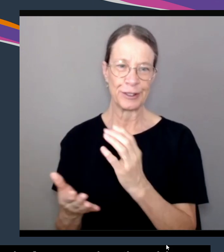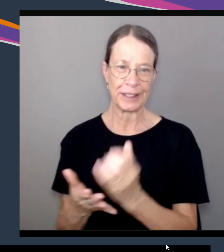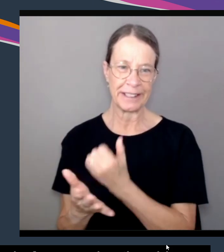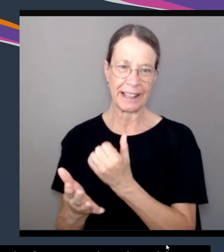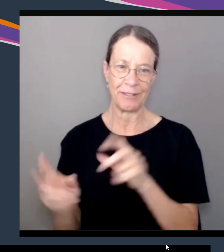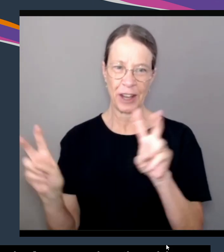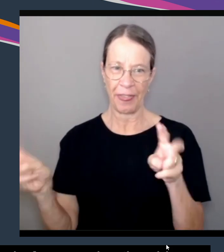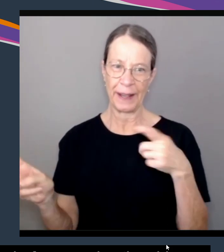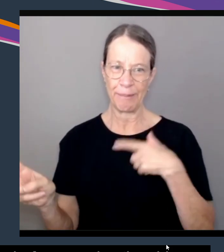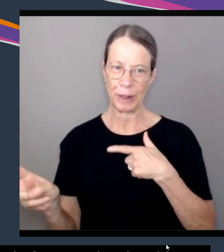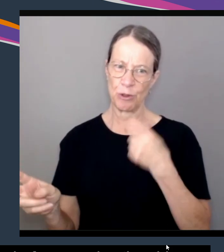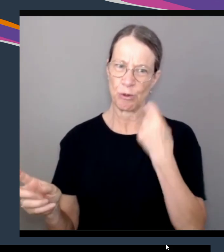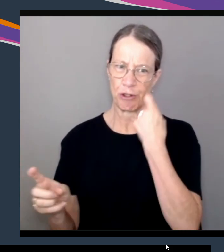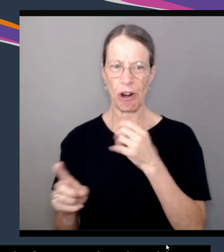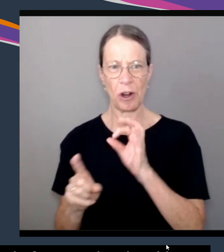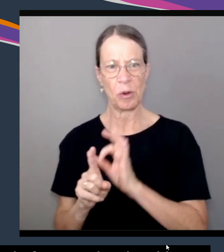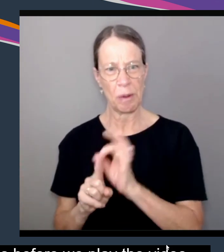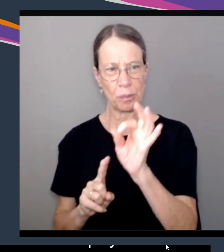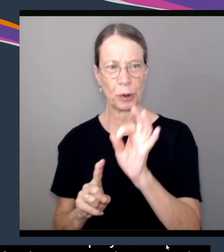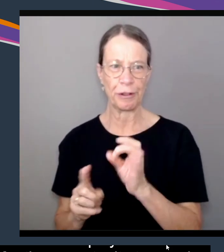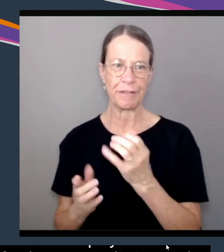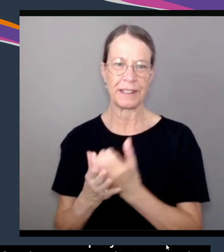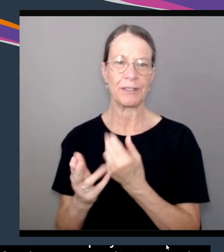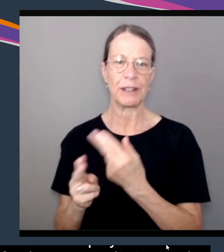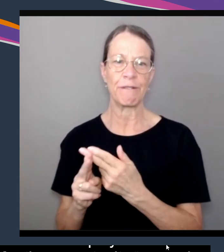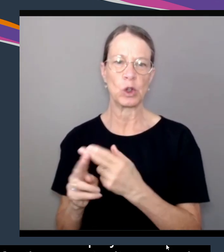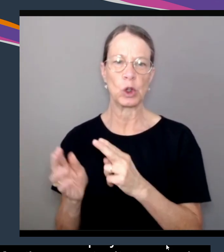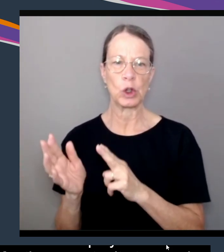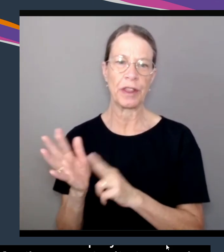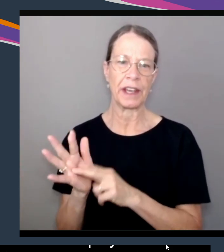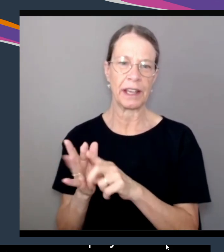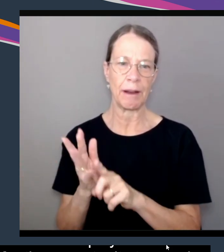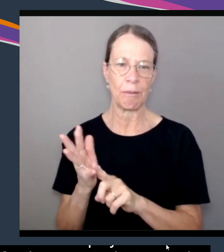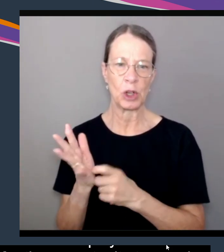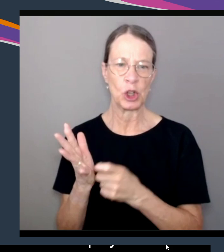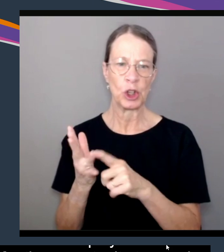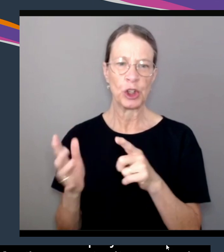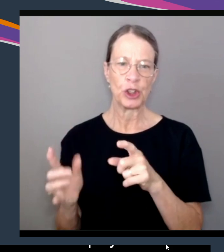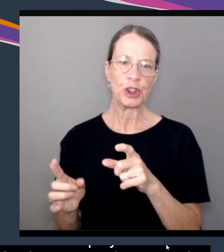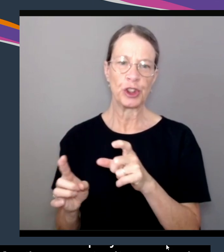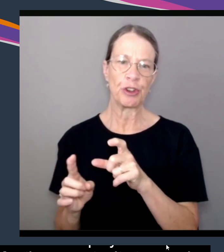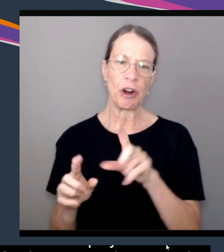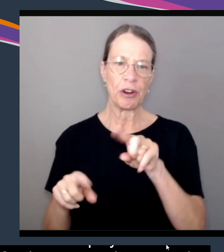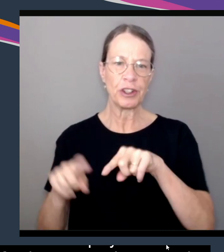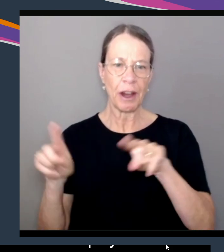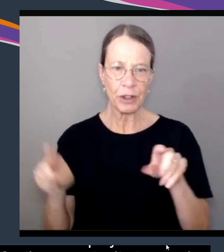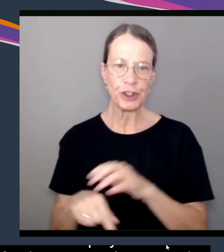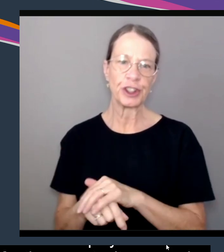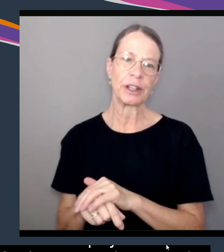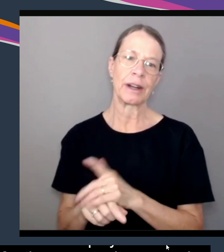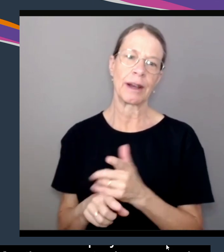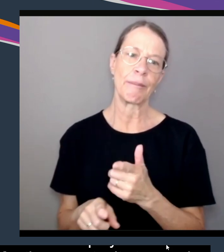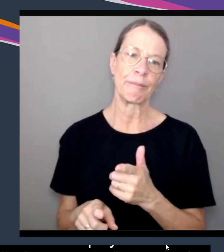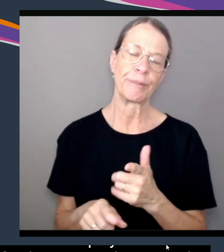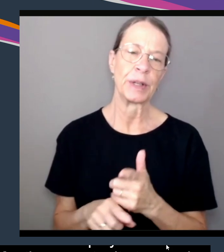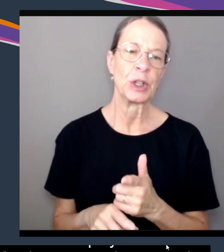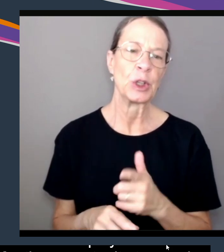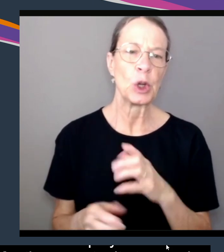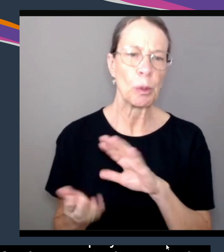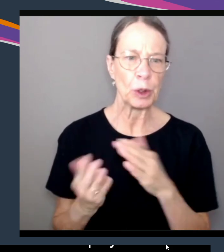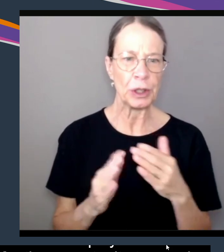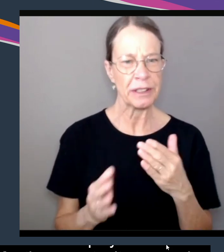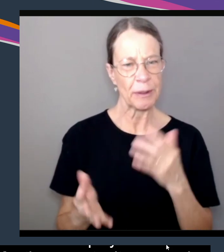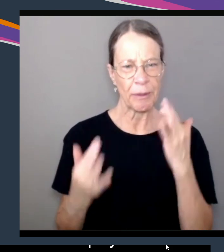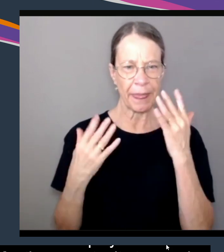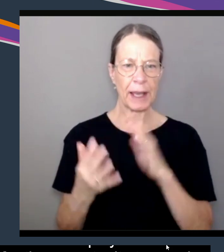safety for the neurodivergent community. So our project explores issues of bodily autonomy, access rights, but also more importantly, the systems and the